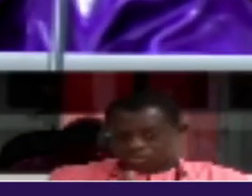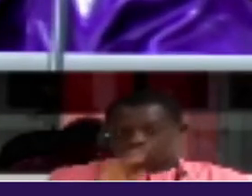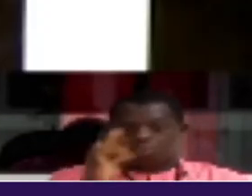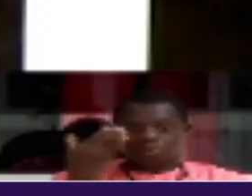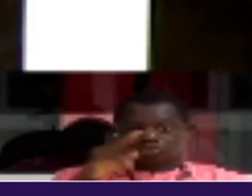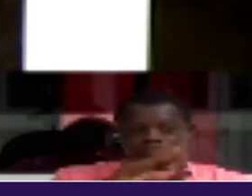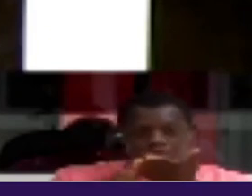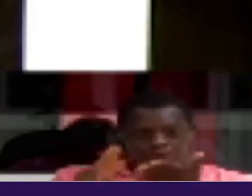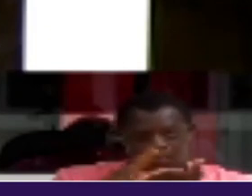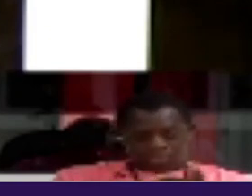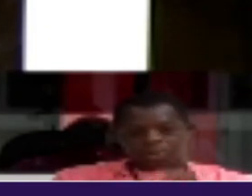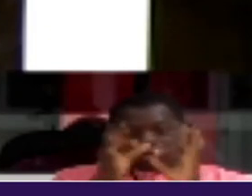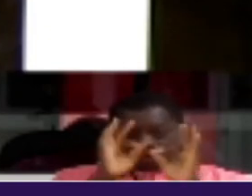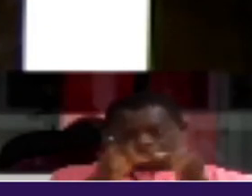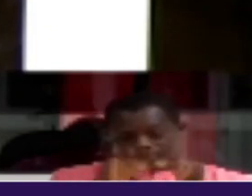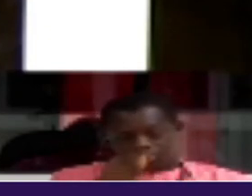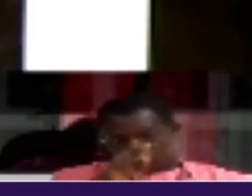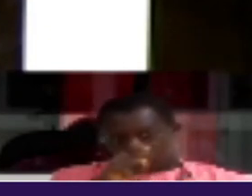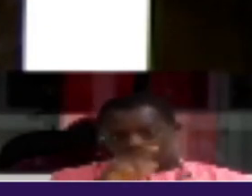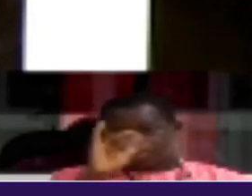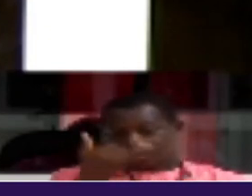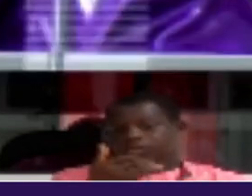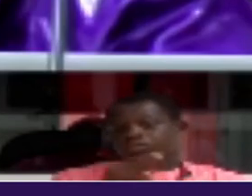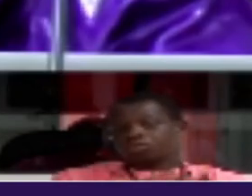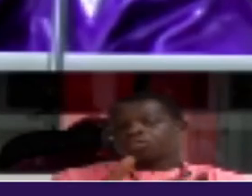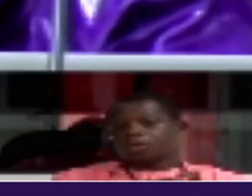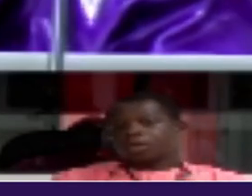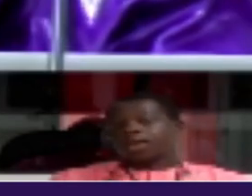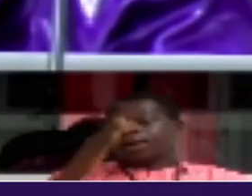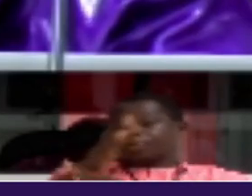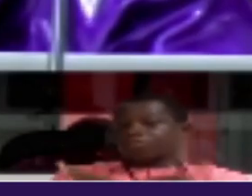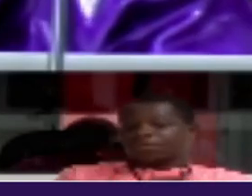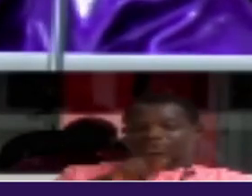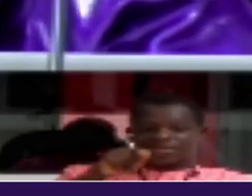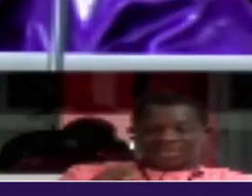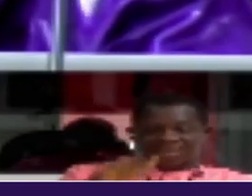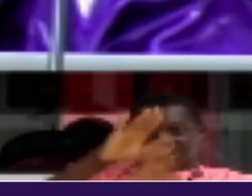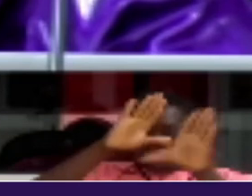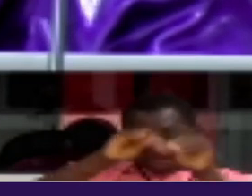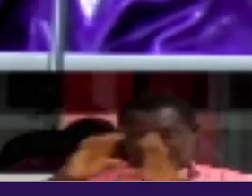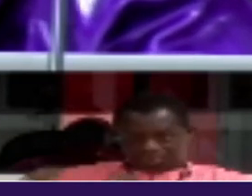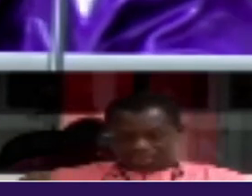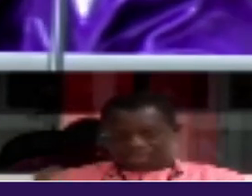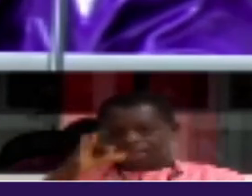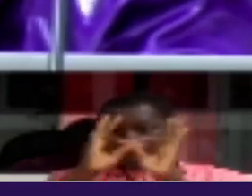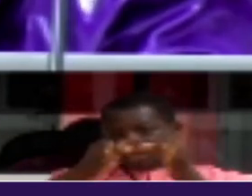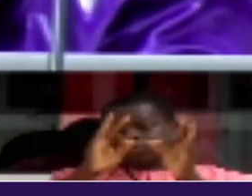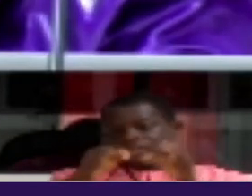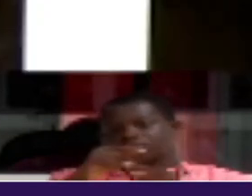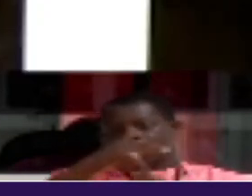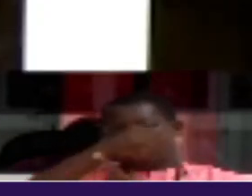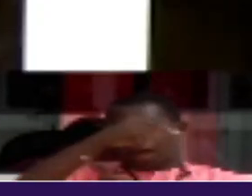would brief you? Yes, it's normal. And prior to that occasion, he would brief you about missions.